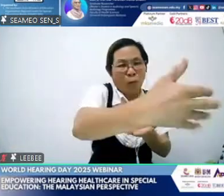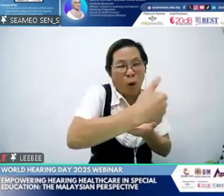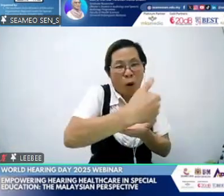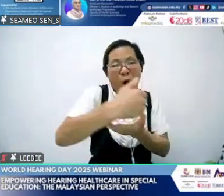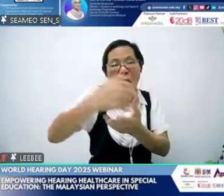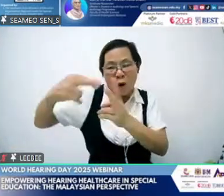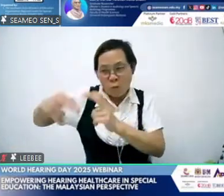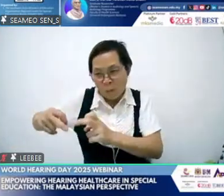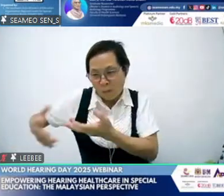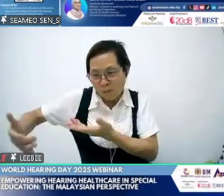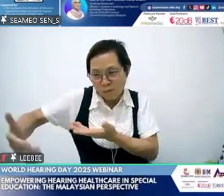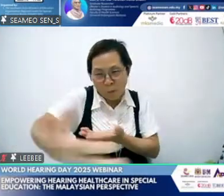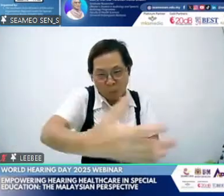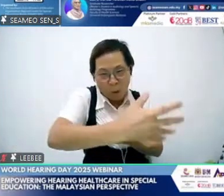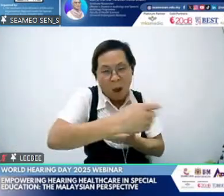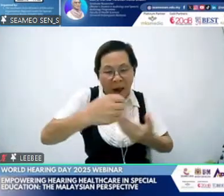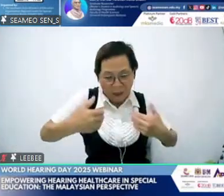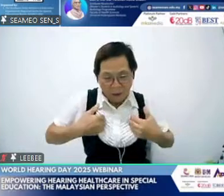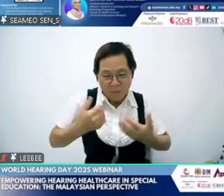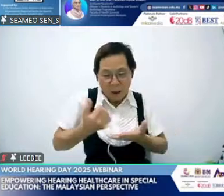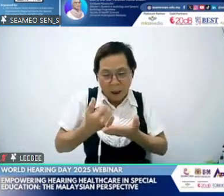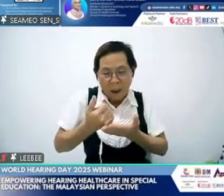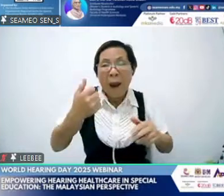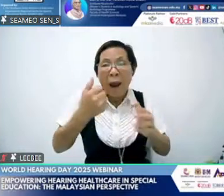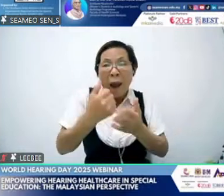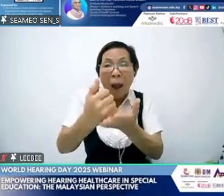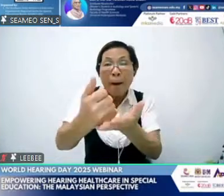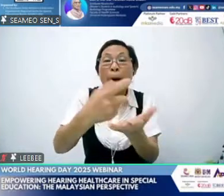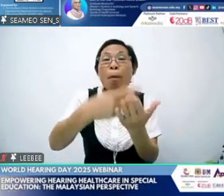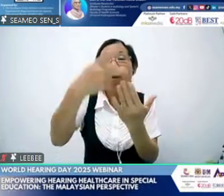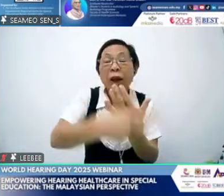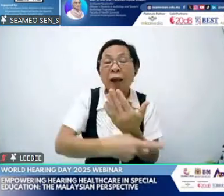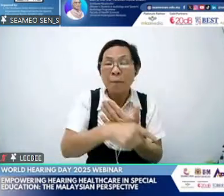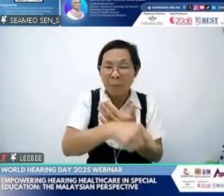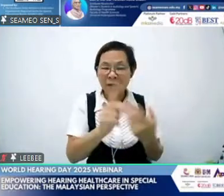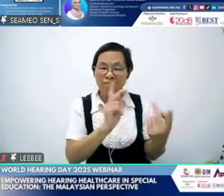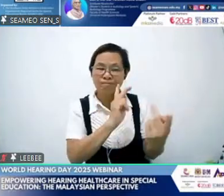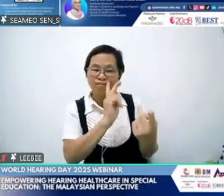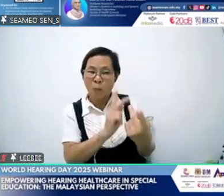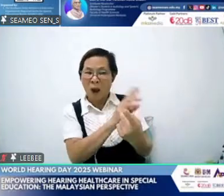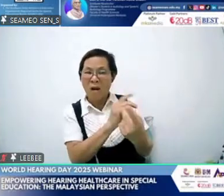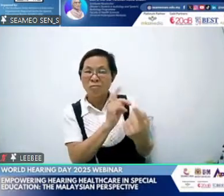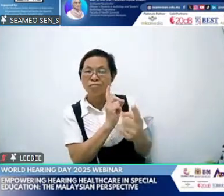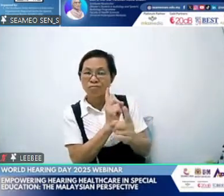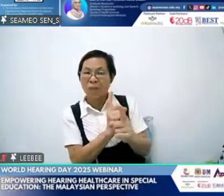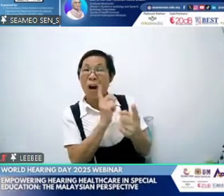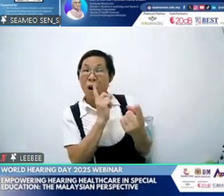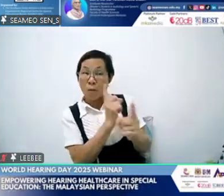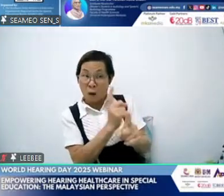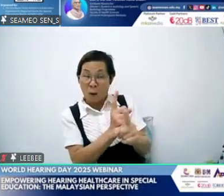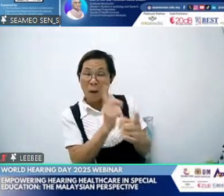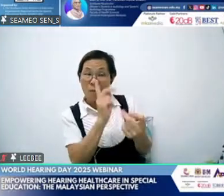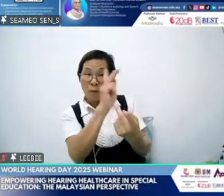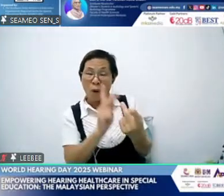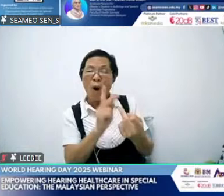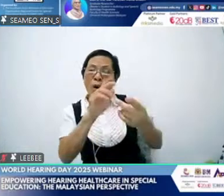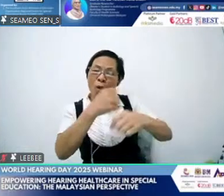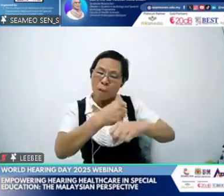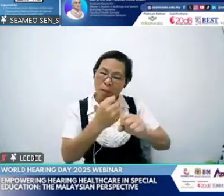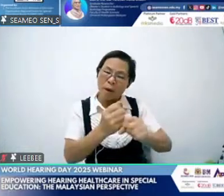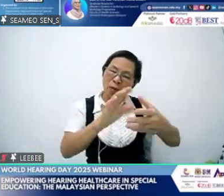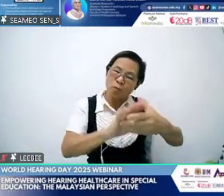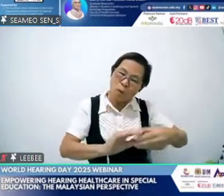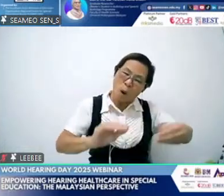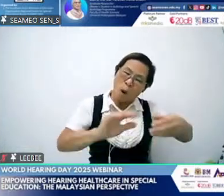and existing e-health programs. To make the content practical and relevant, we created a storyboard and script, which